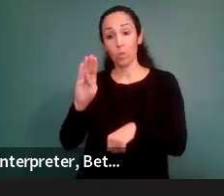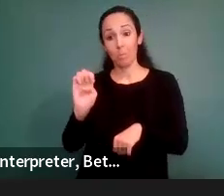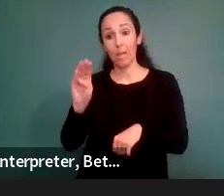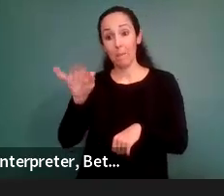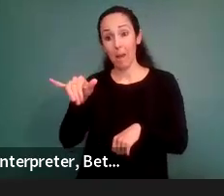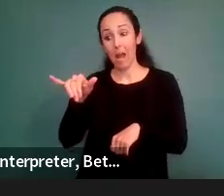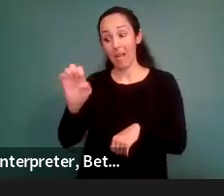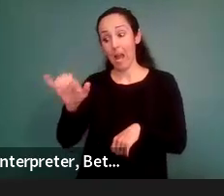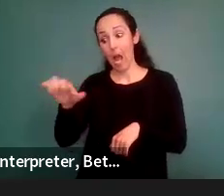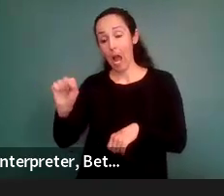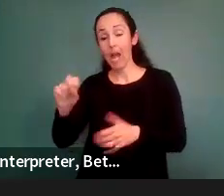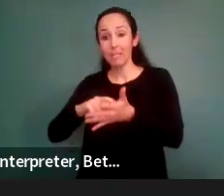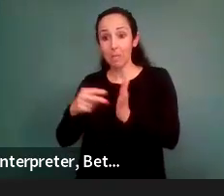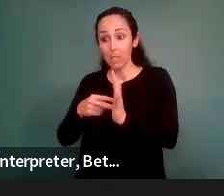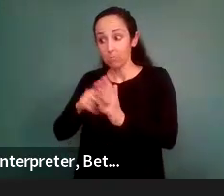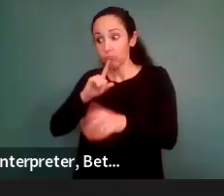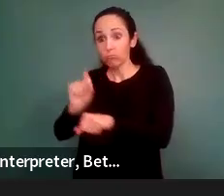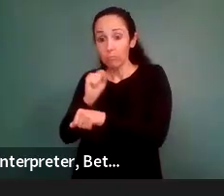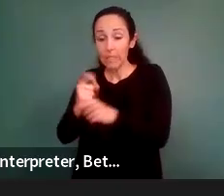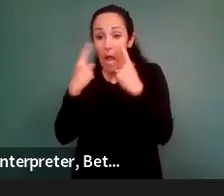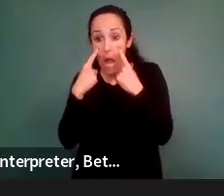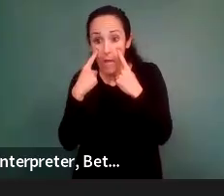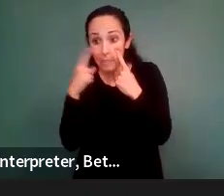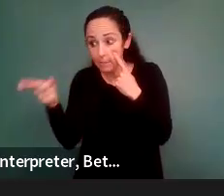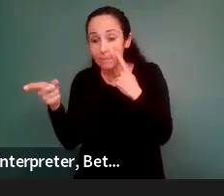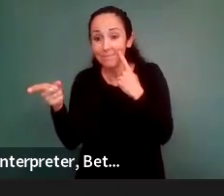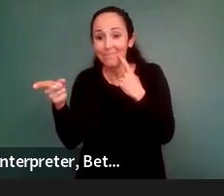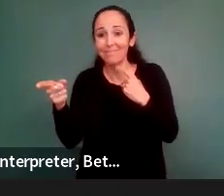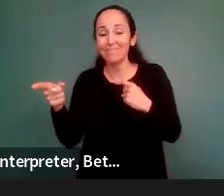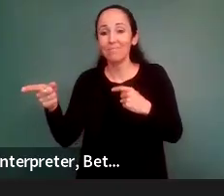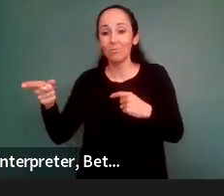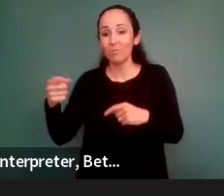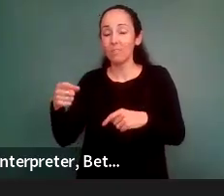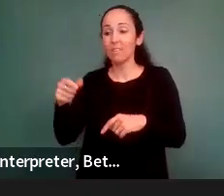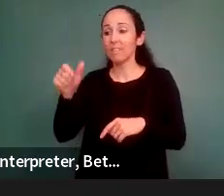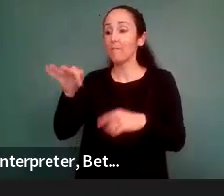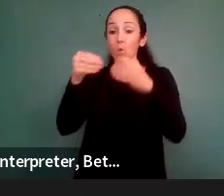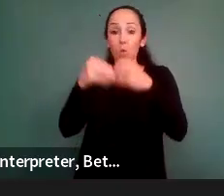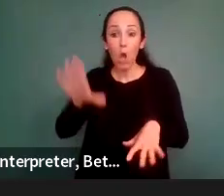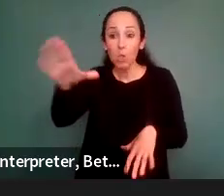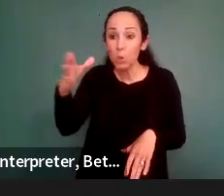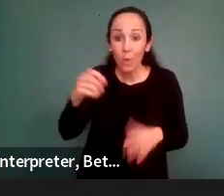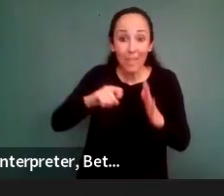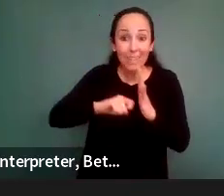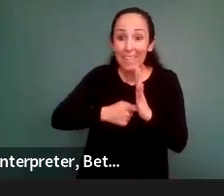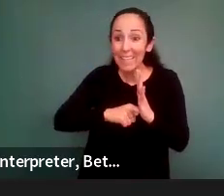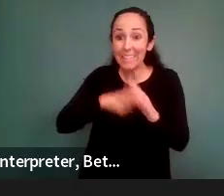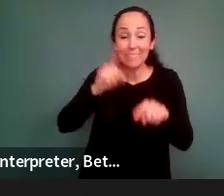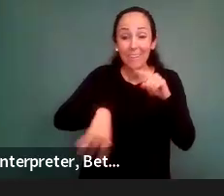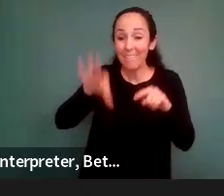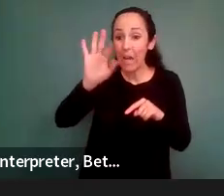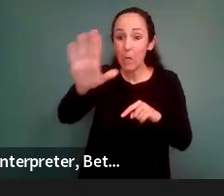Literally, as a volunteer member there, you can call in if you've lost your keys, you can't locate them.